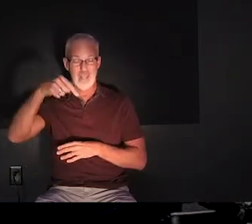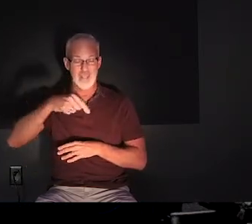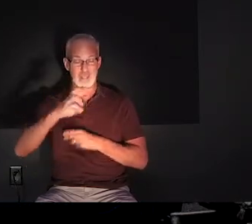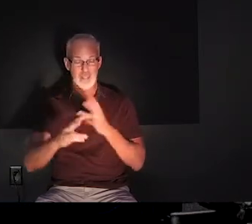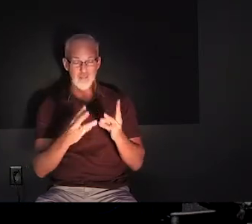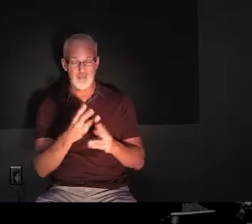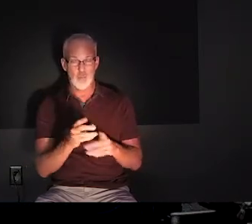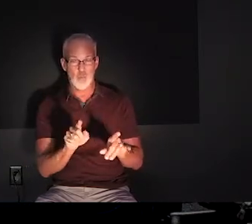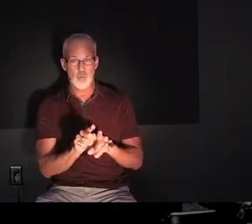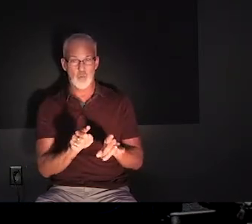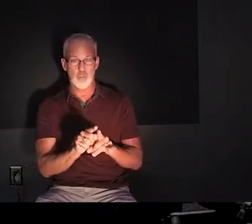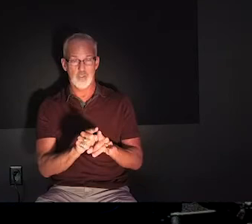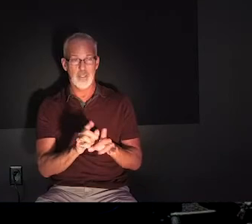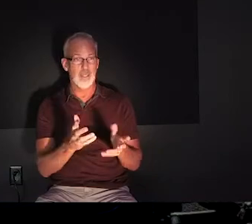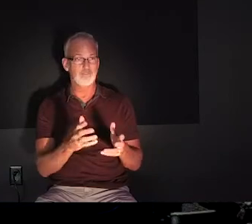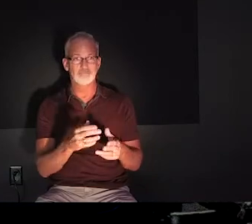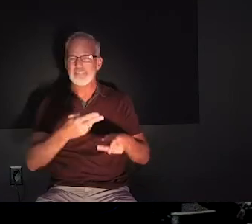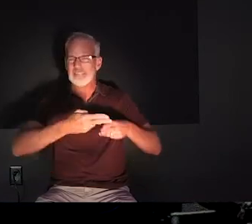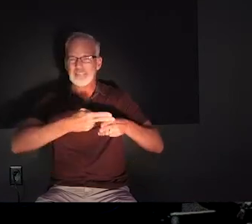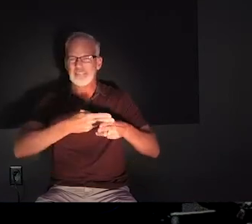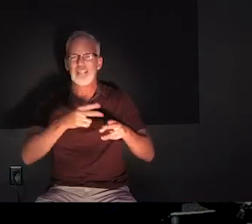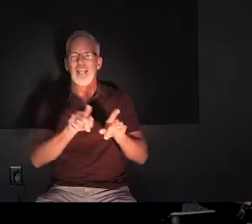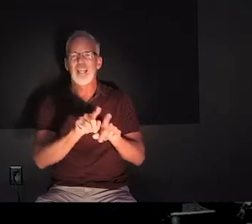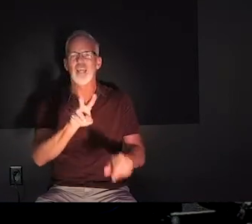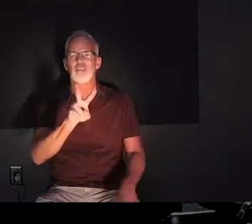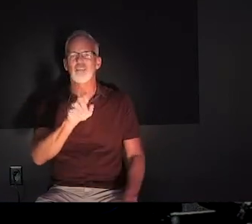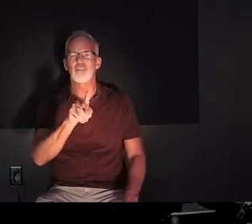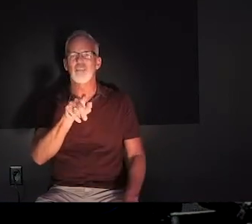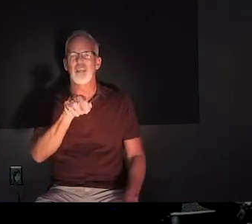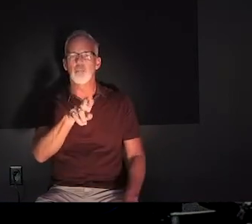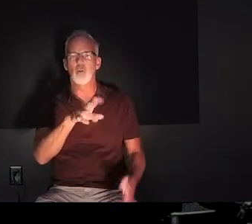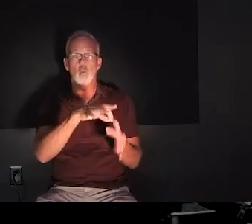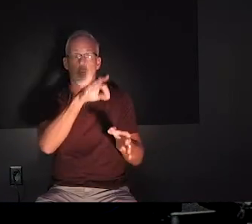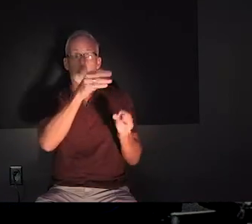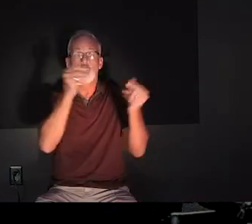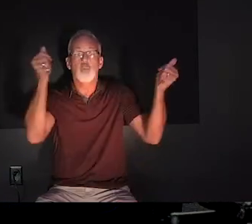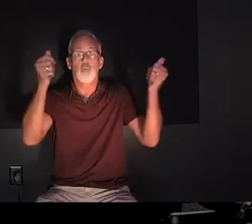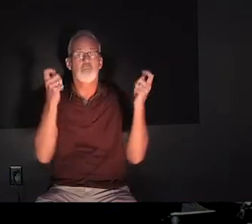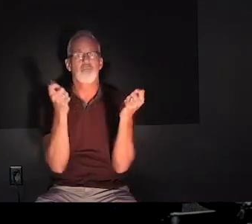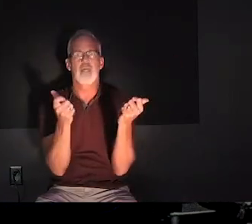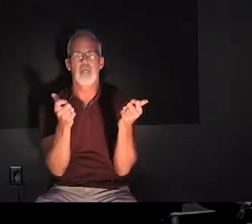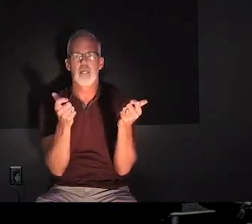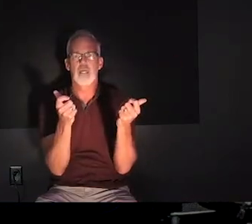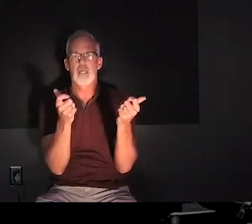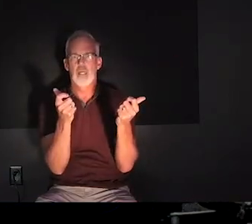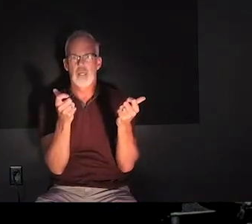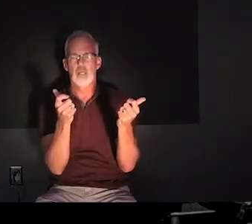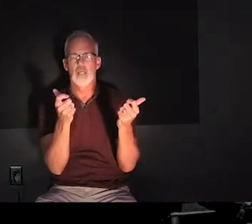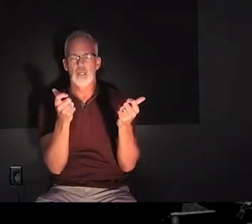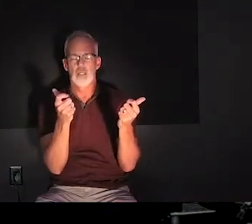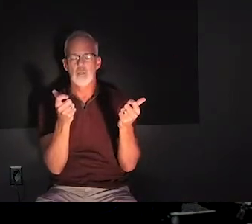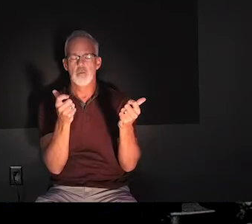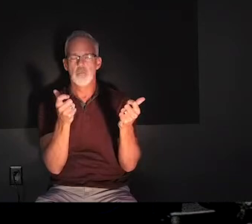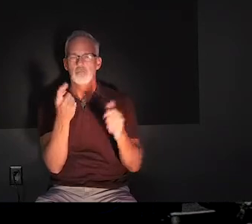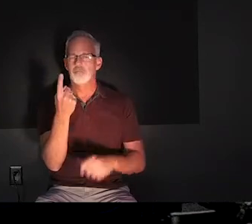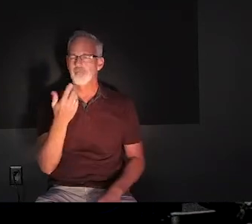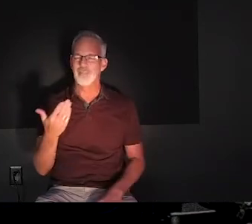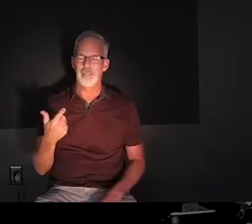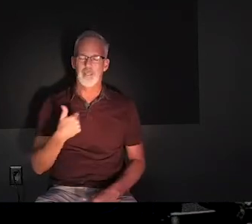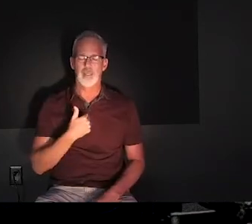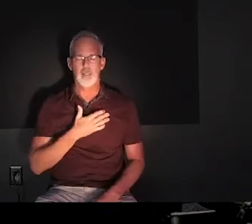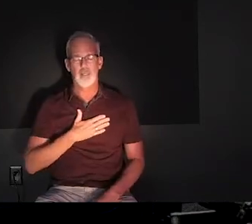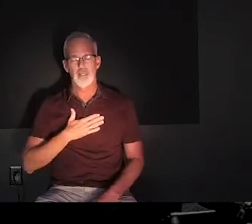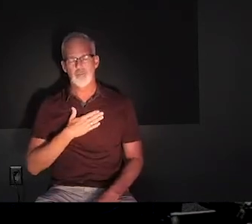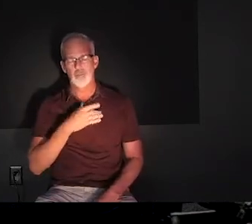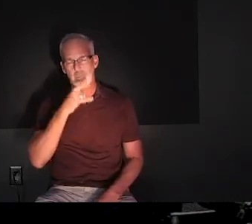is like a vapor. It's here one moment and gone the next. You know, one of the things, man, I just enjoyed doing